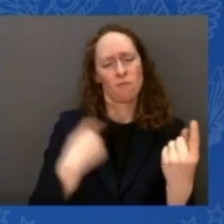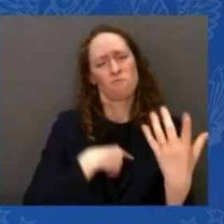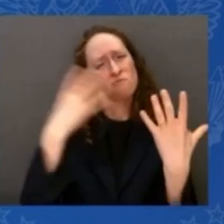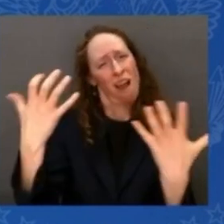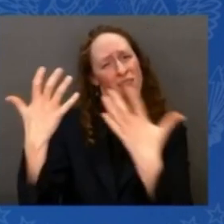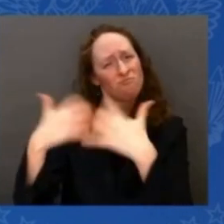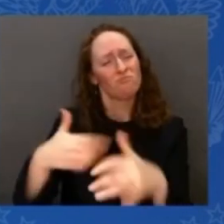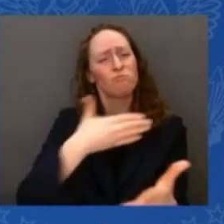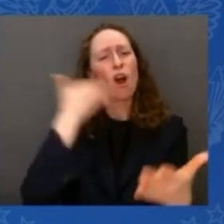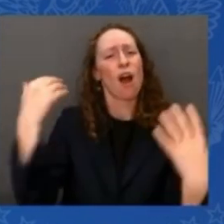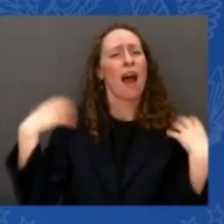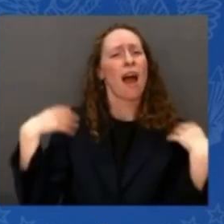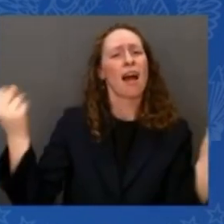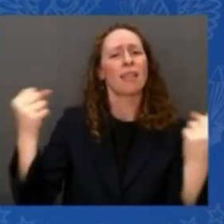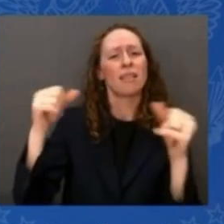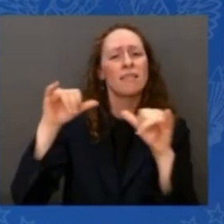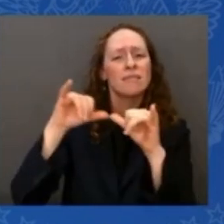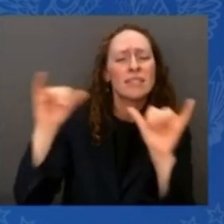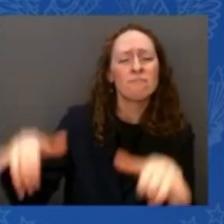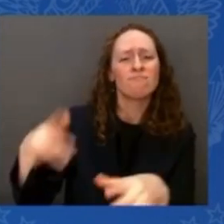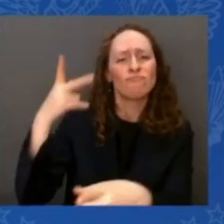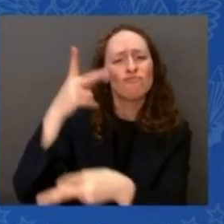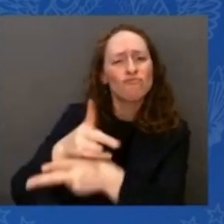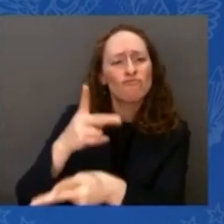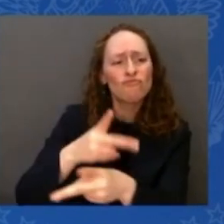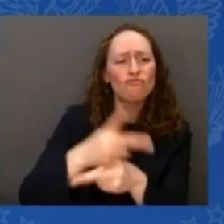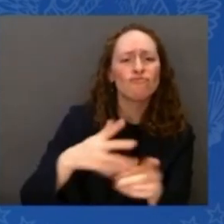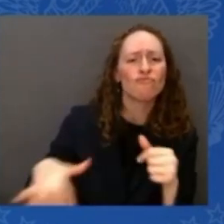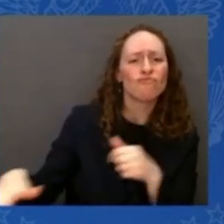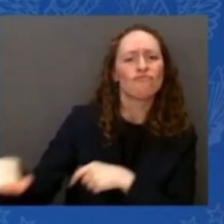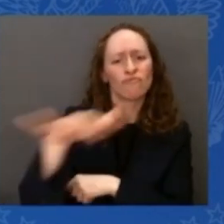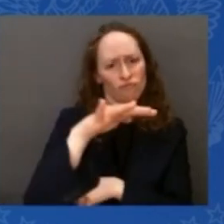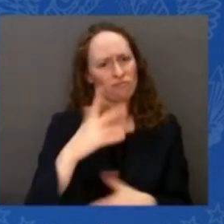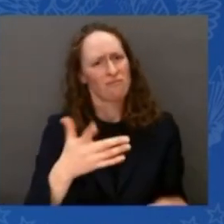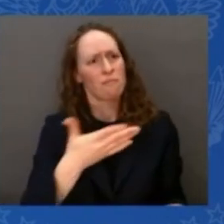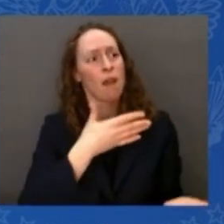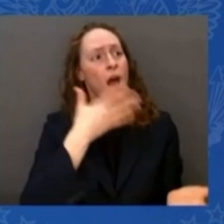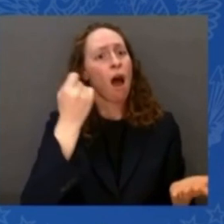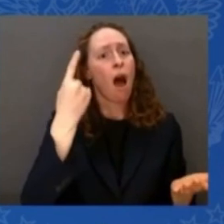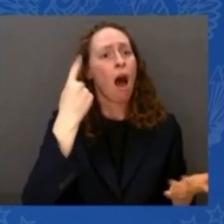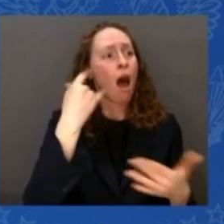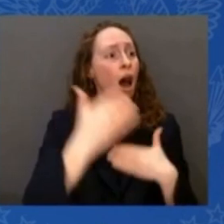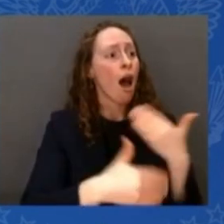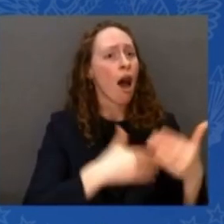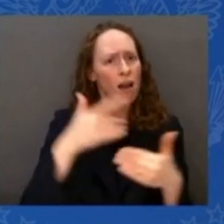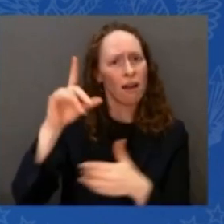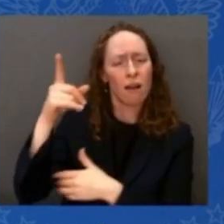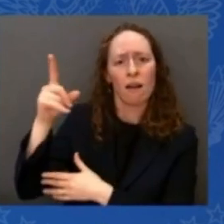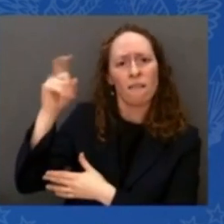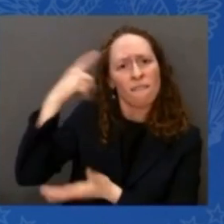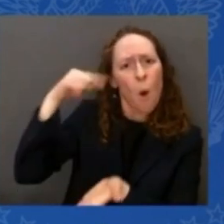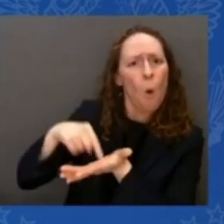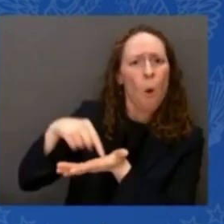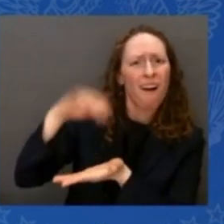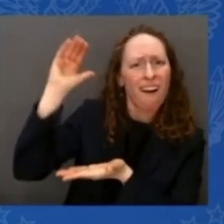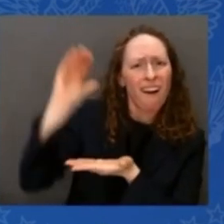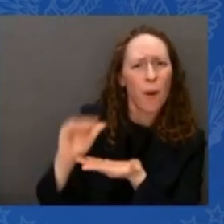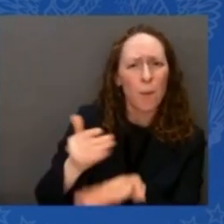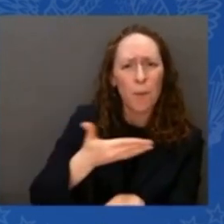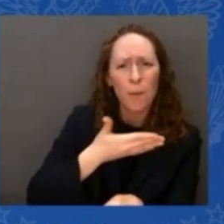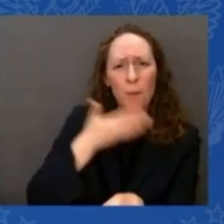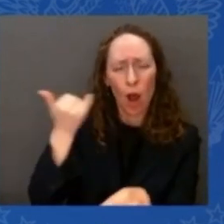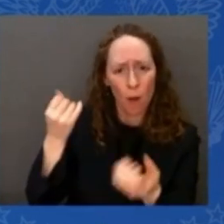the deficit significantly. It's making a real difference in people's lives. It means more security, more dignity for millions of